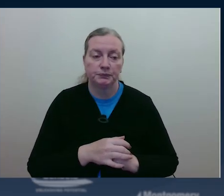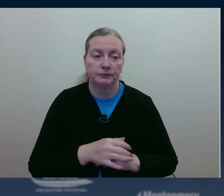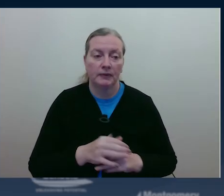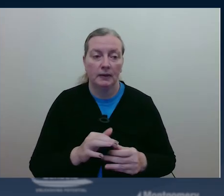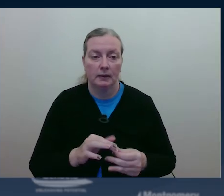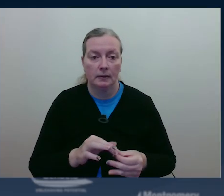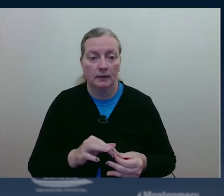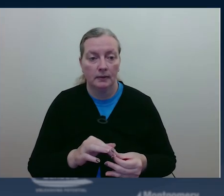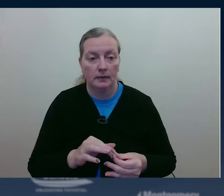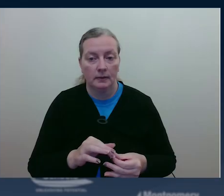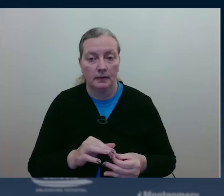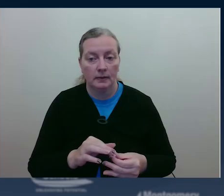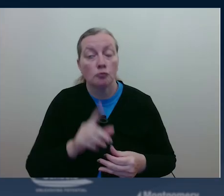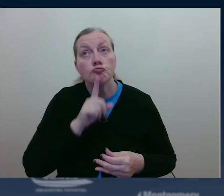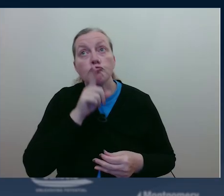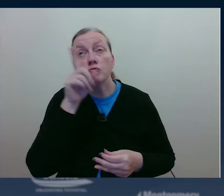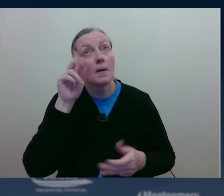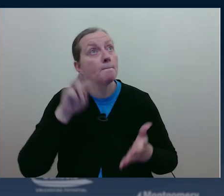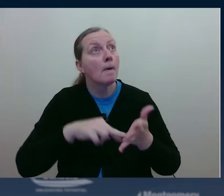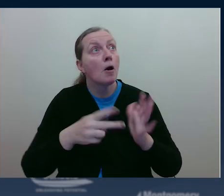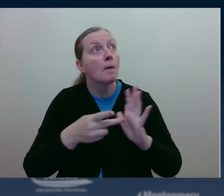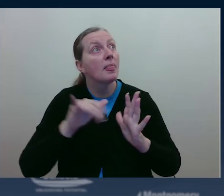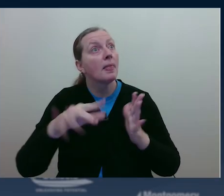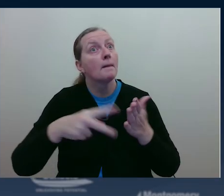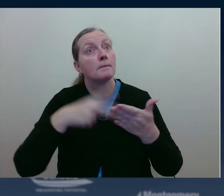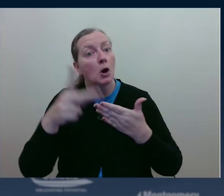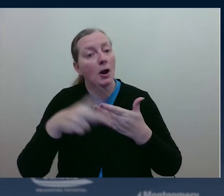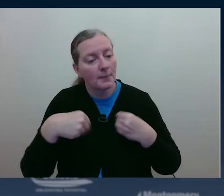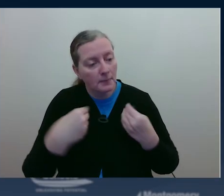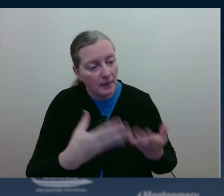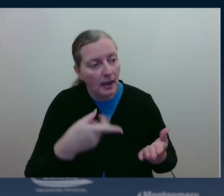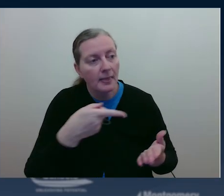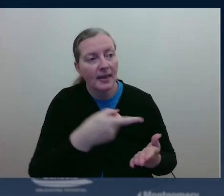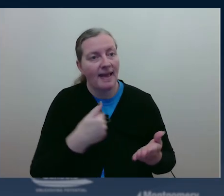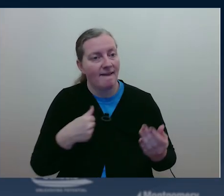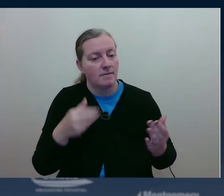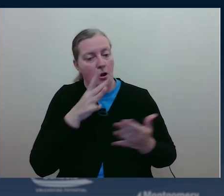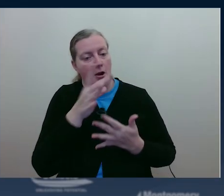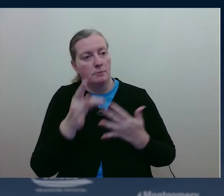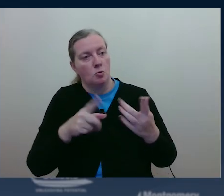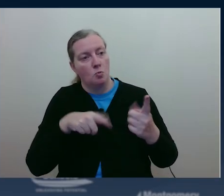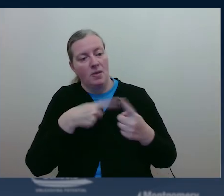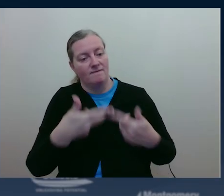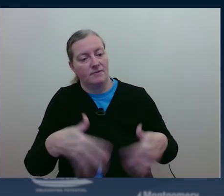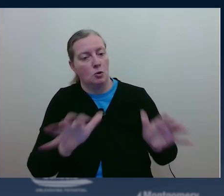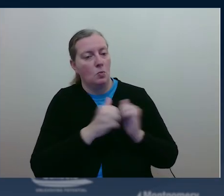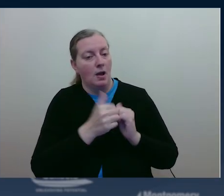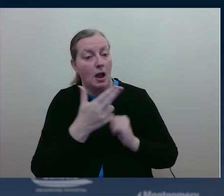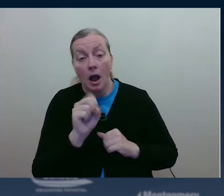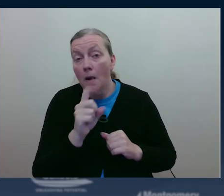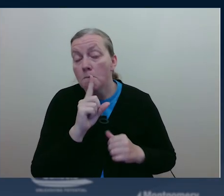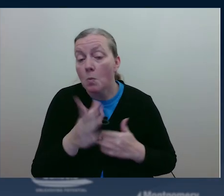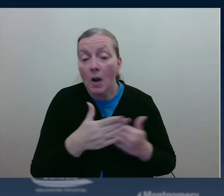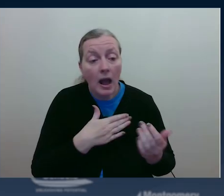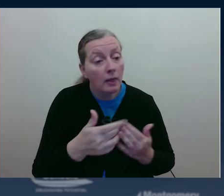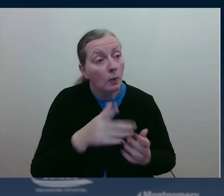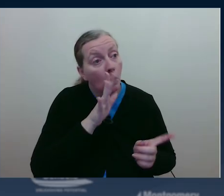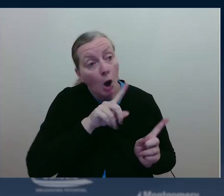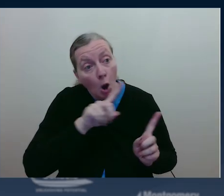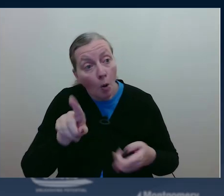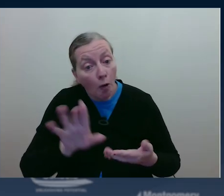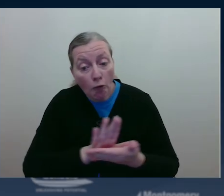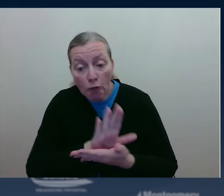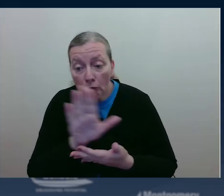students real options after high school, whether it's going to college, pursuing a